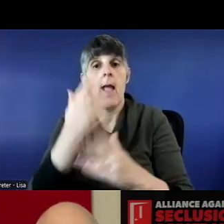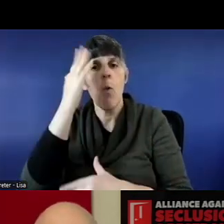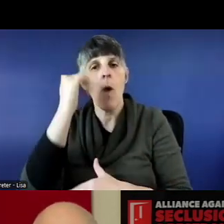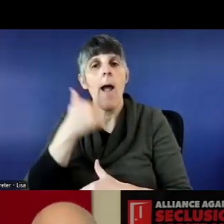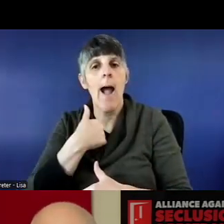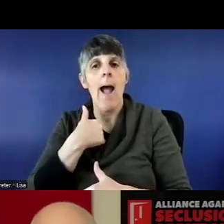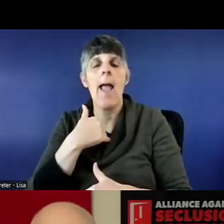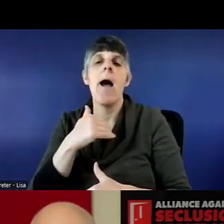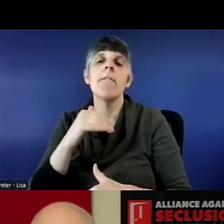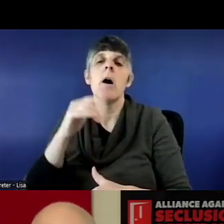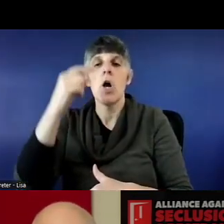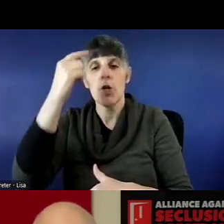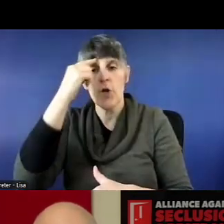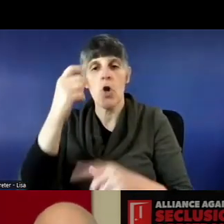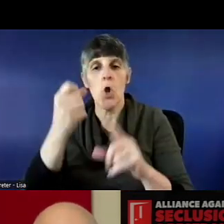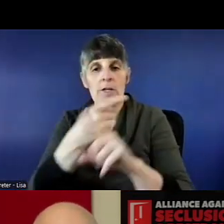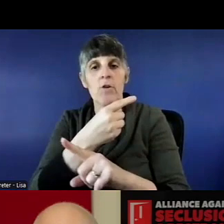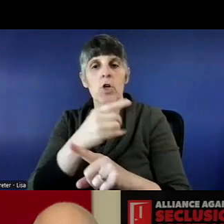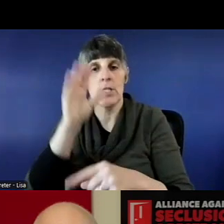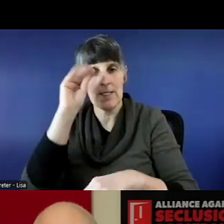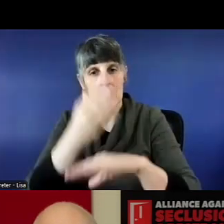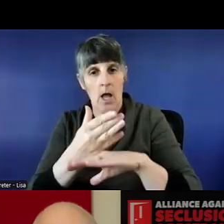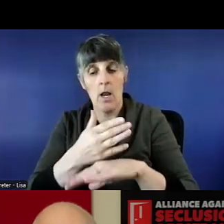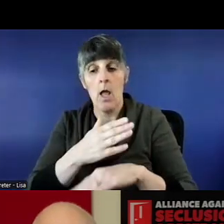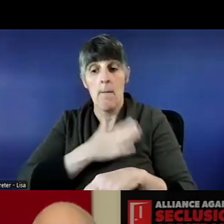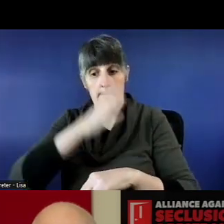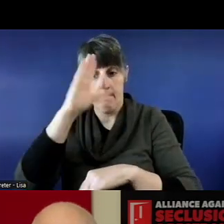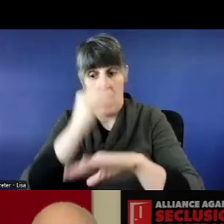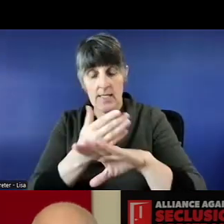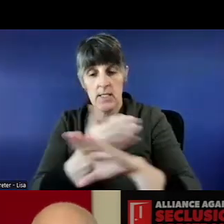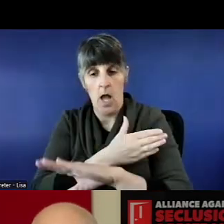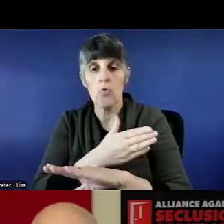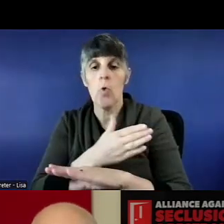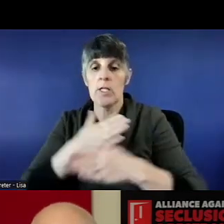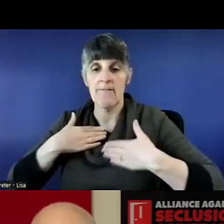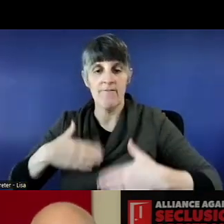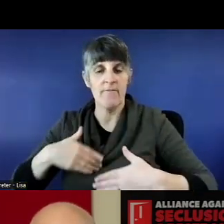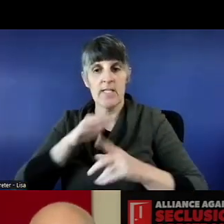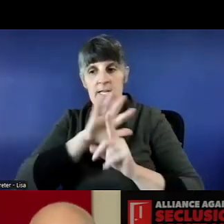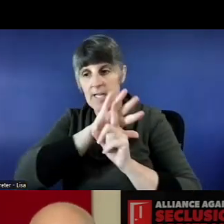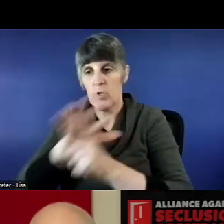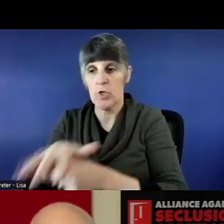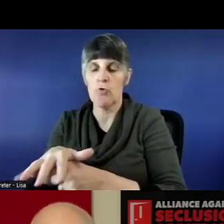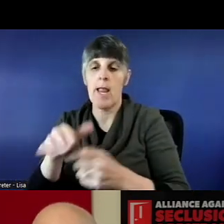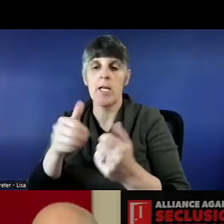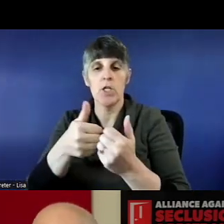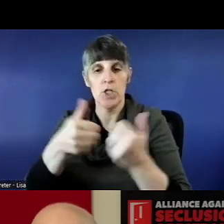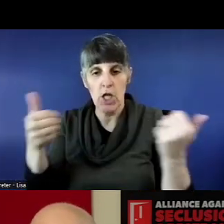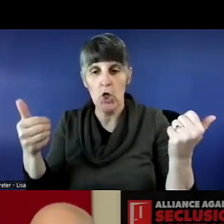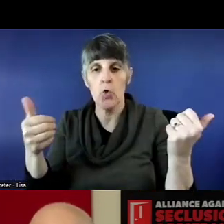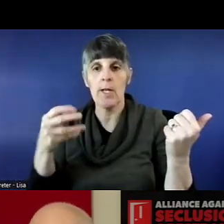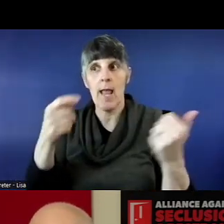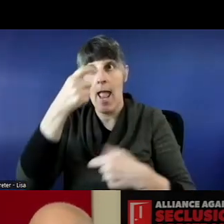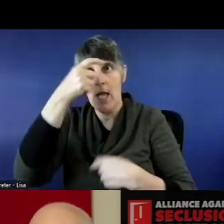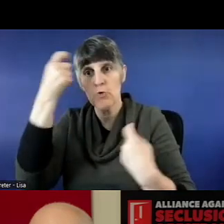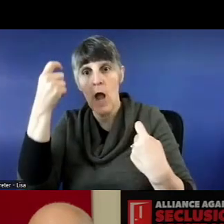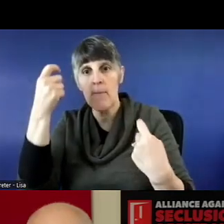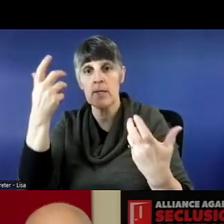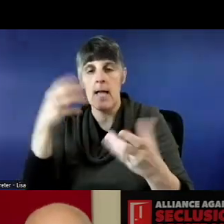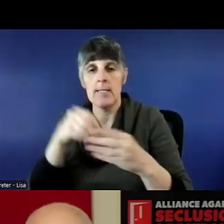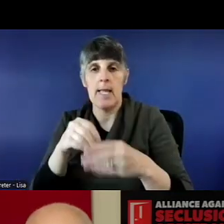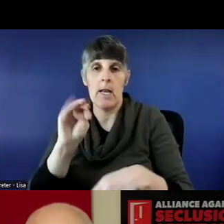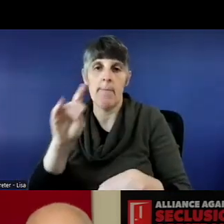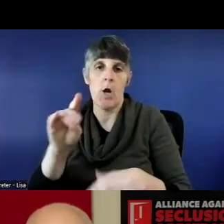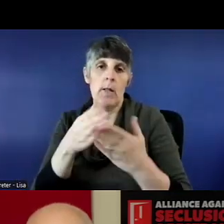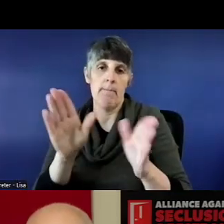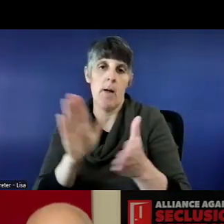have a neurodivergent son. My son was physically restrained, secluded, and traumatized in a Maryland